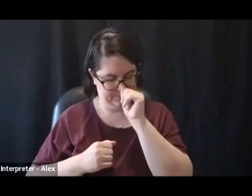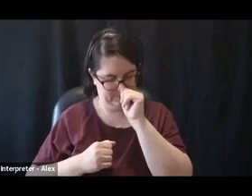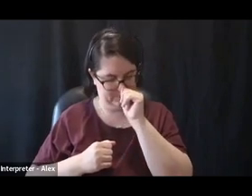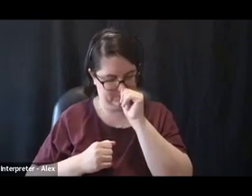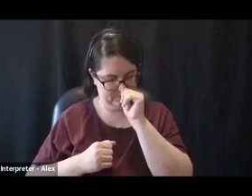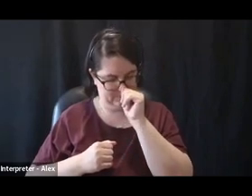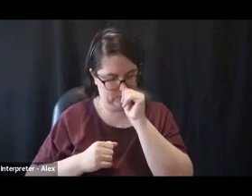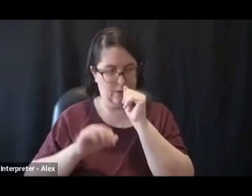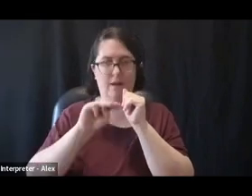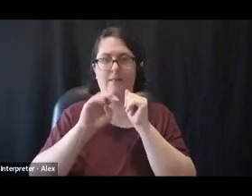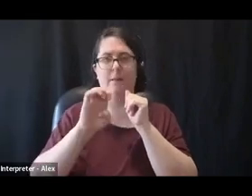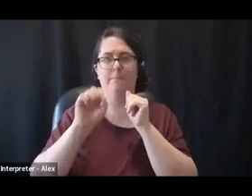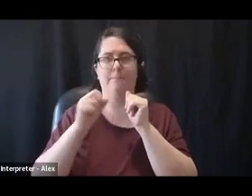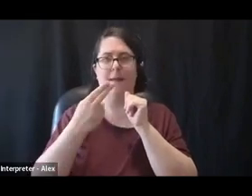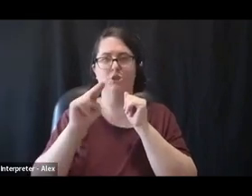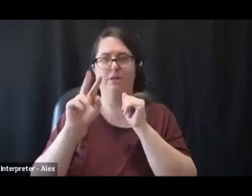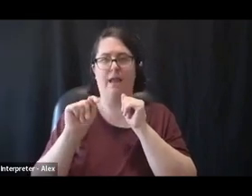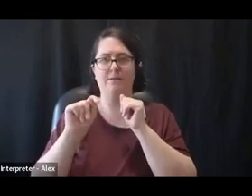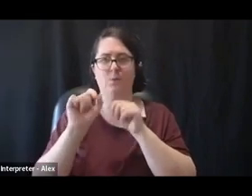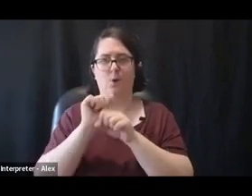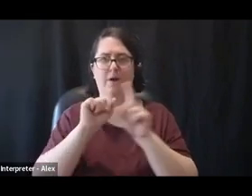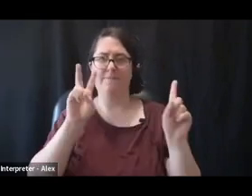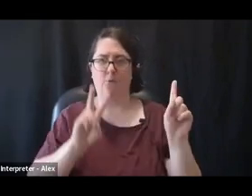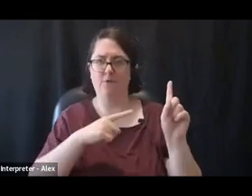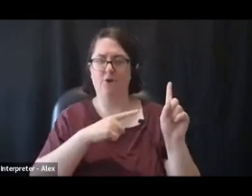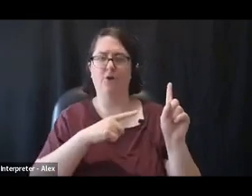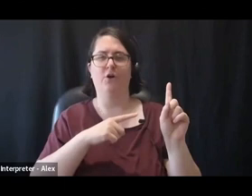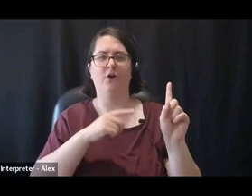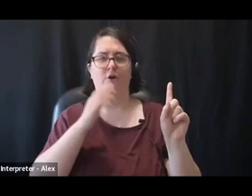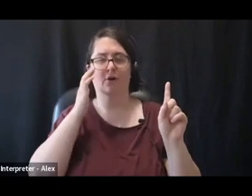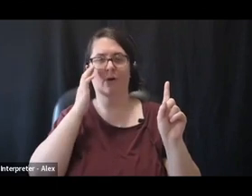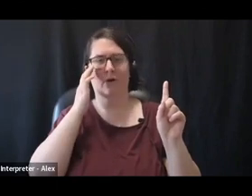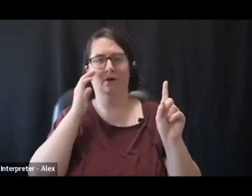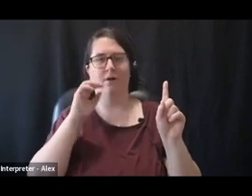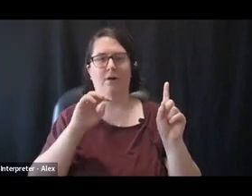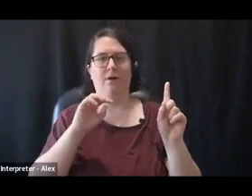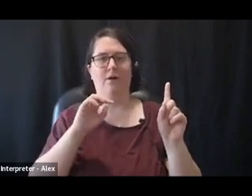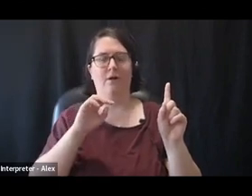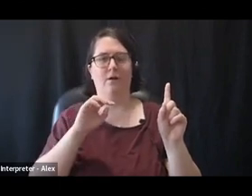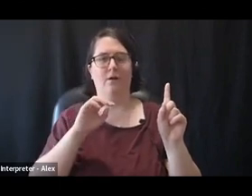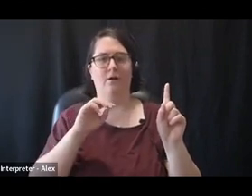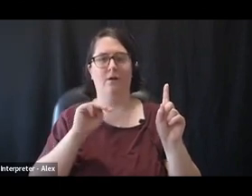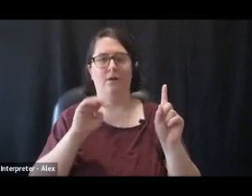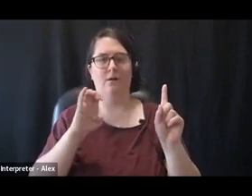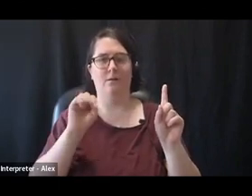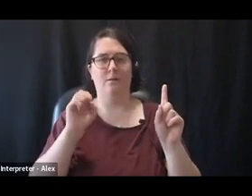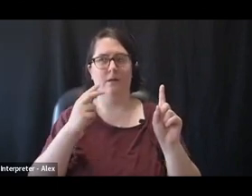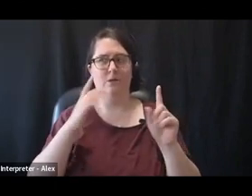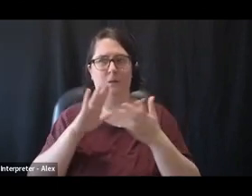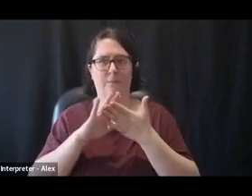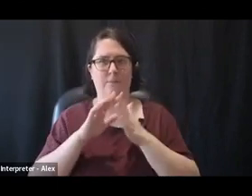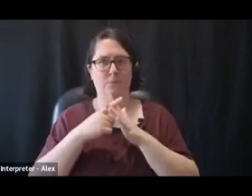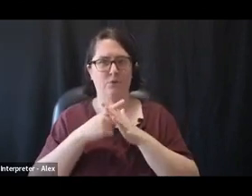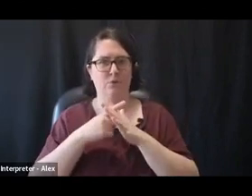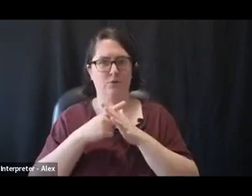about the mesh network in Vancouver. This mesh begins as a stolon, I believe.